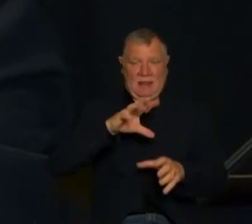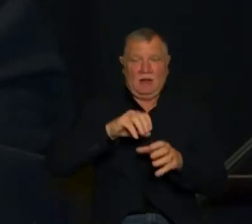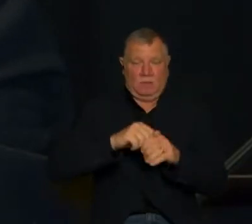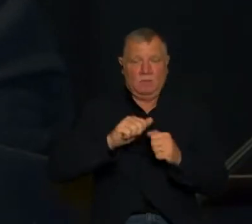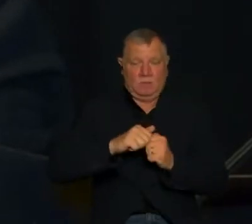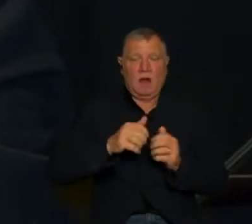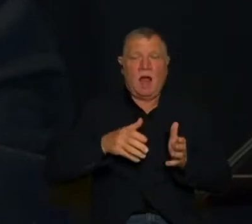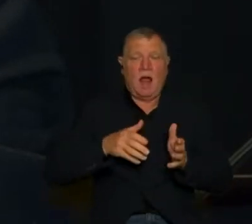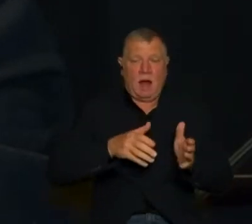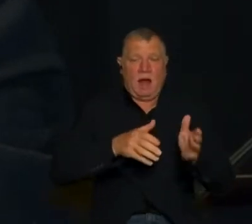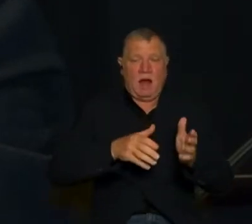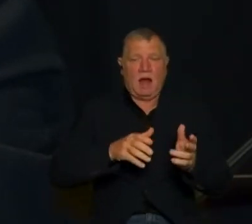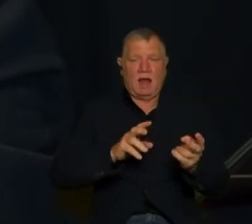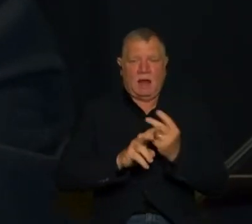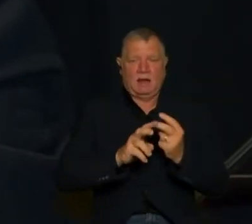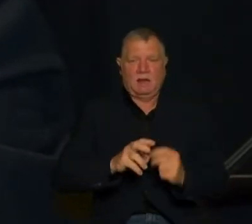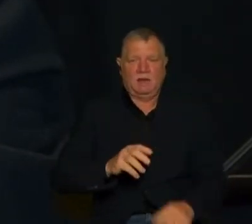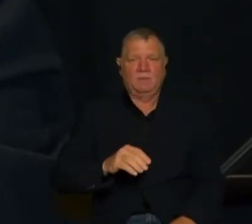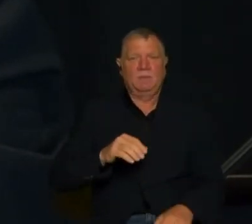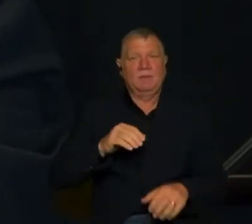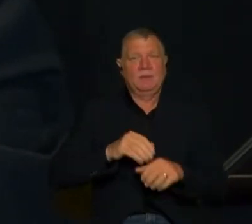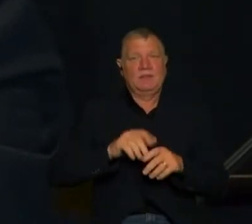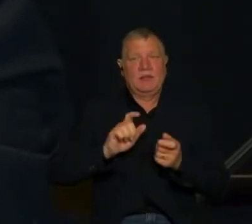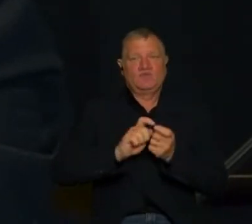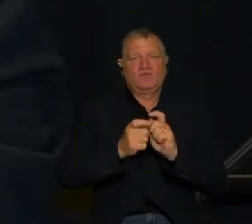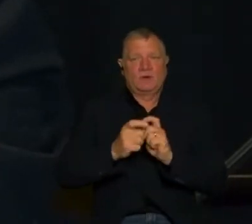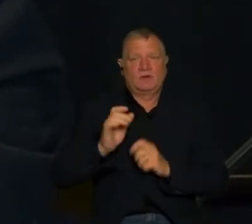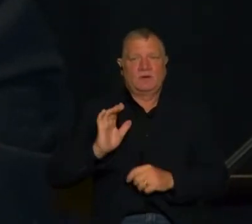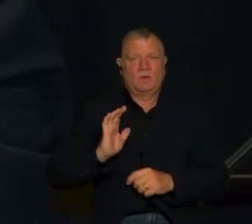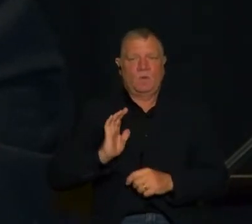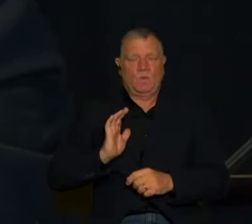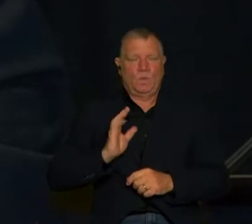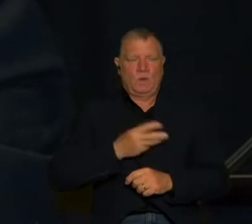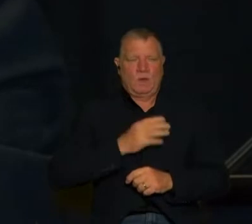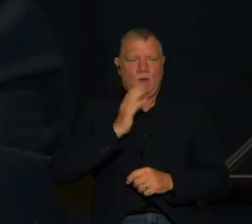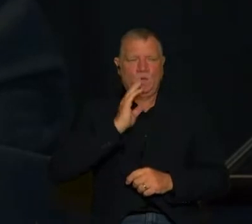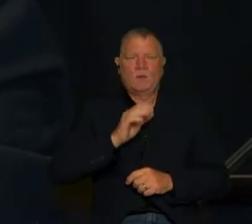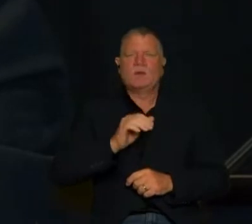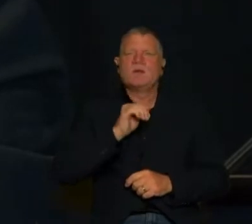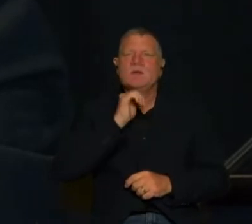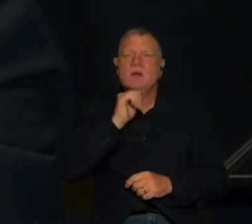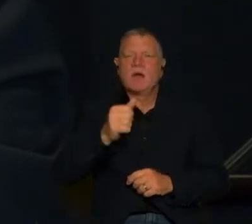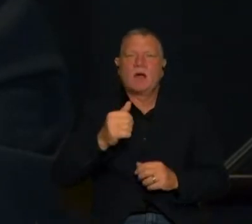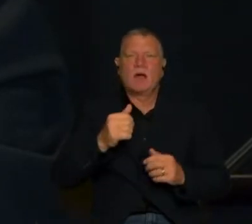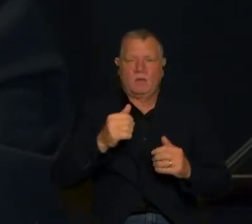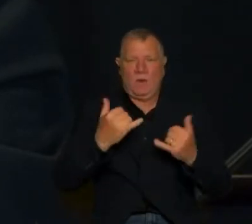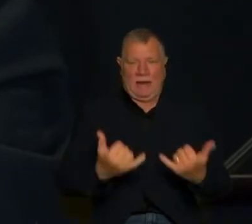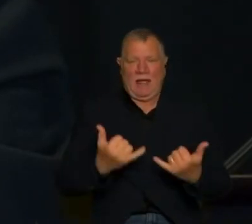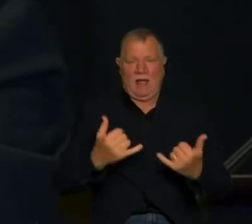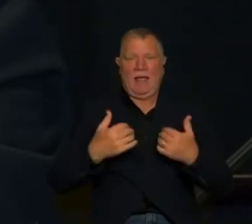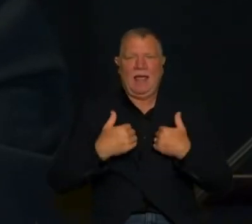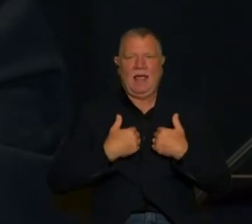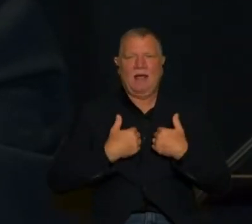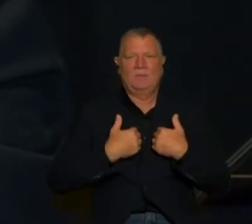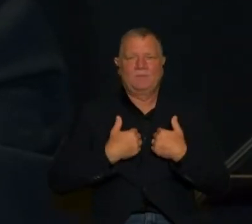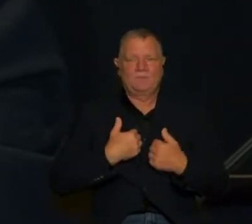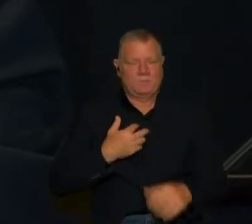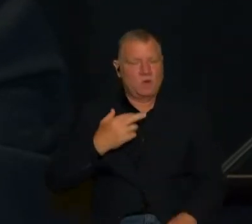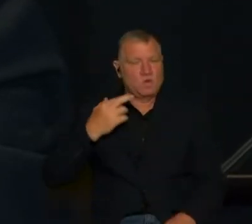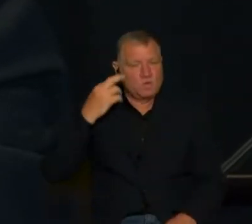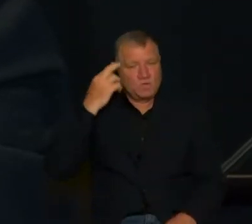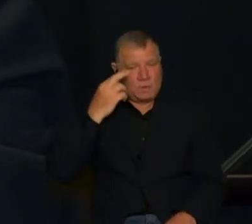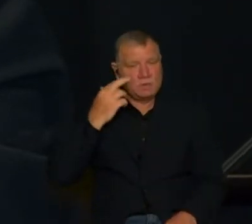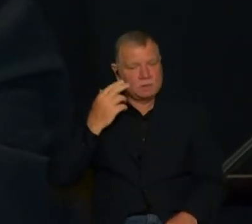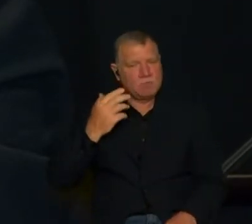includes carreteras. Through this restructuring, we will now have a reasonable level